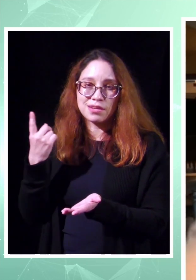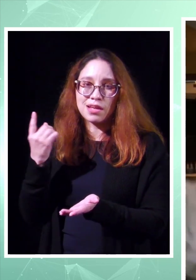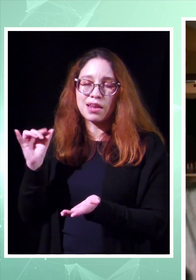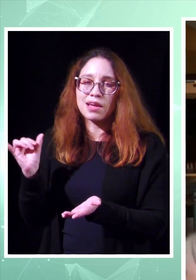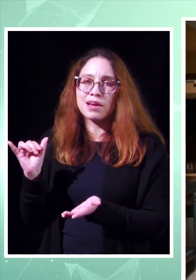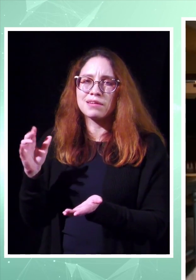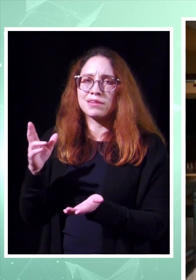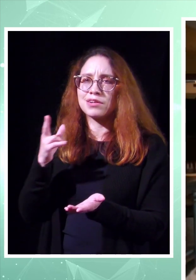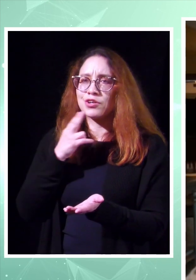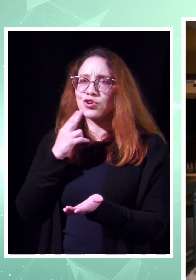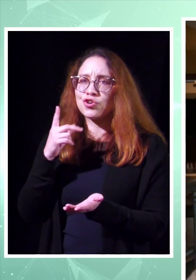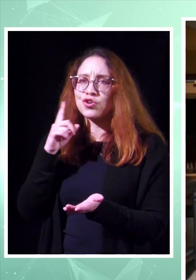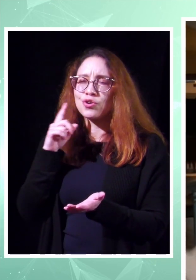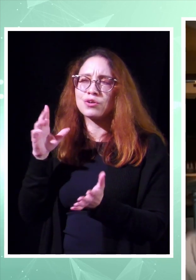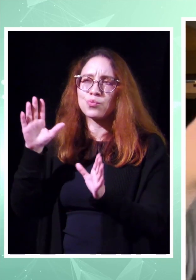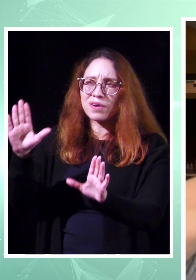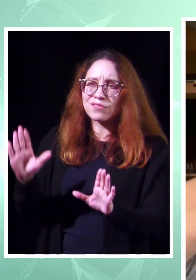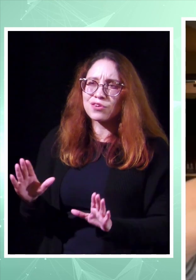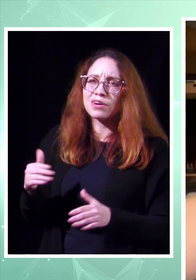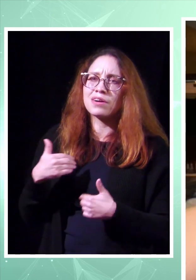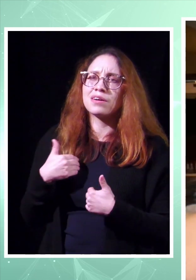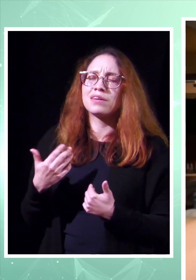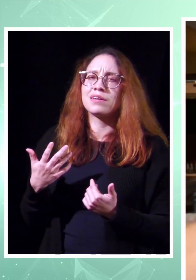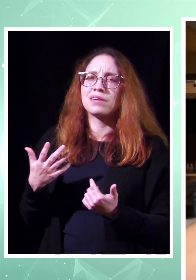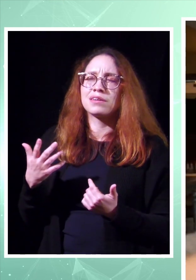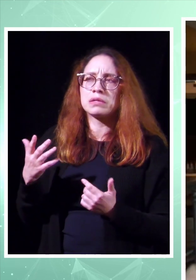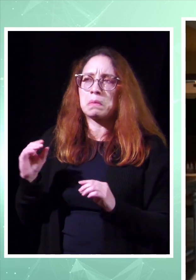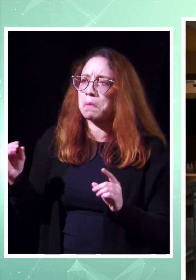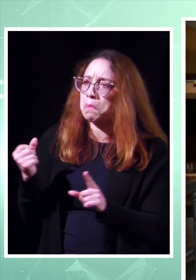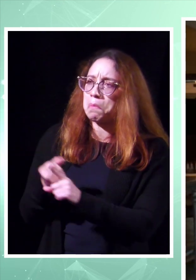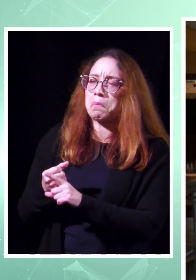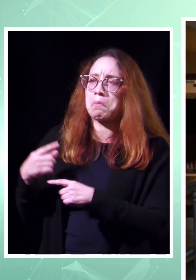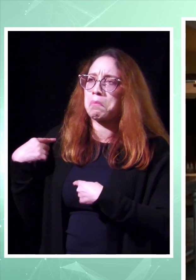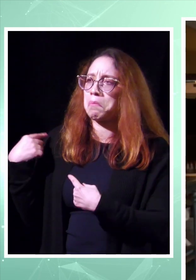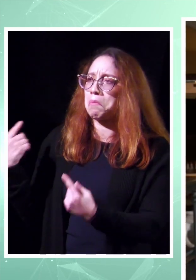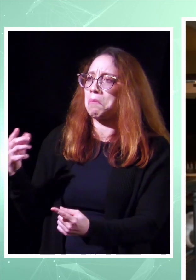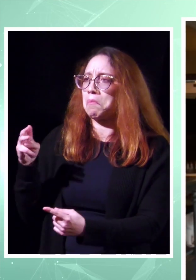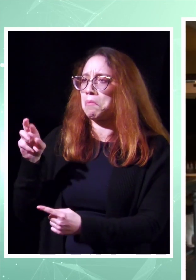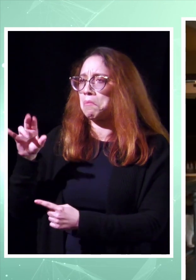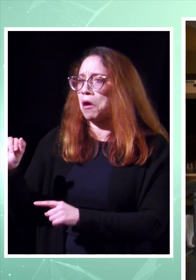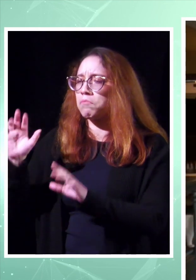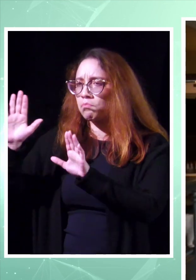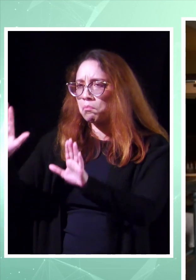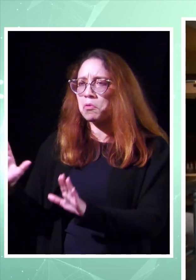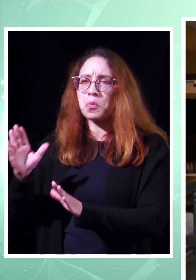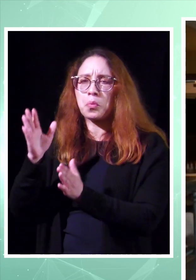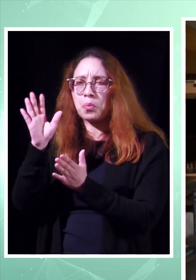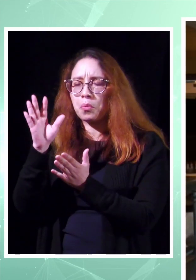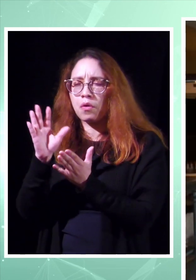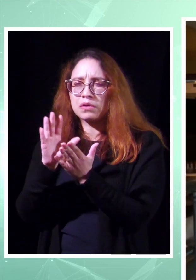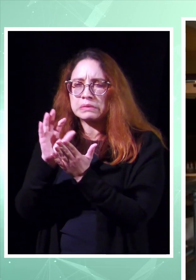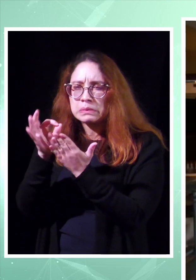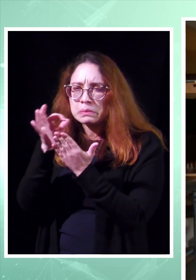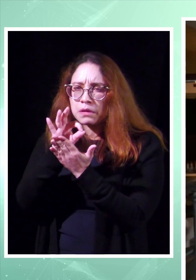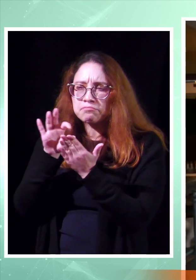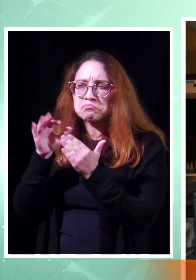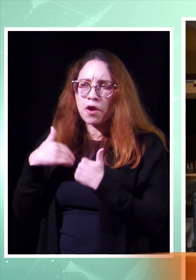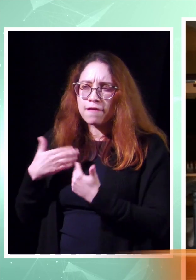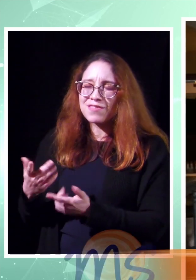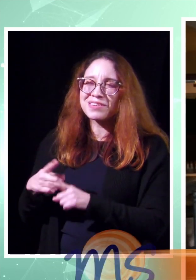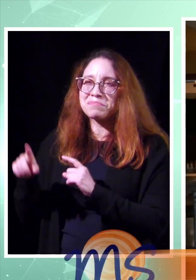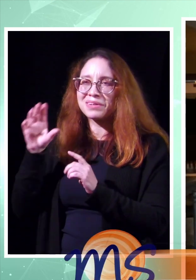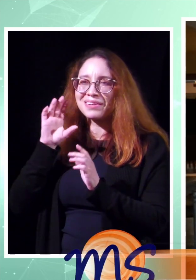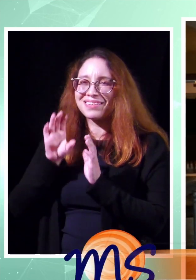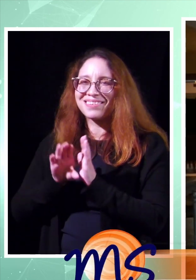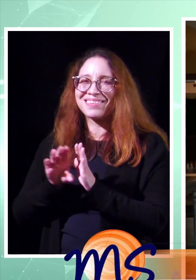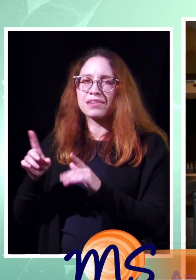like, honey, you're doing wonderful. You haven't had any attacks, and your MRI shows new spots. You're doing great. And the patient